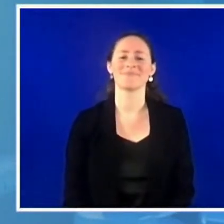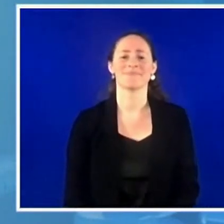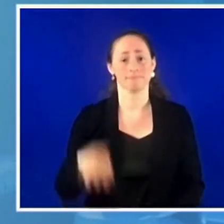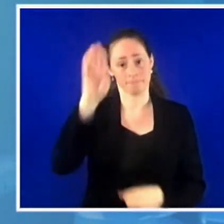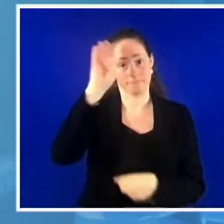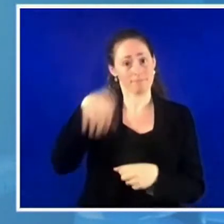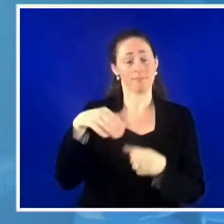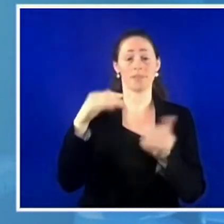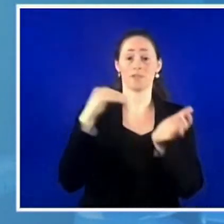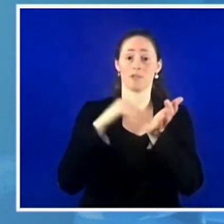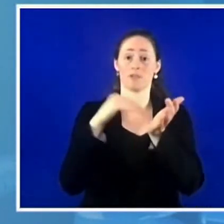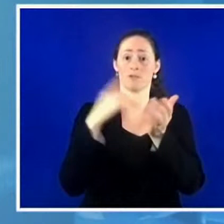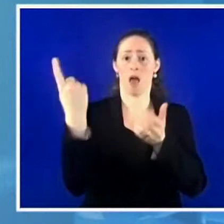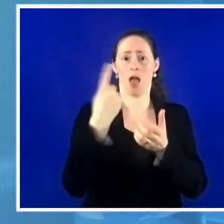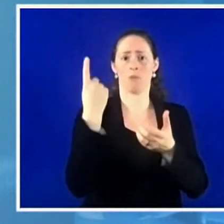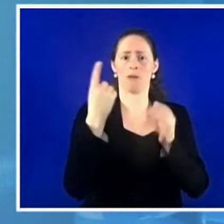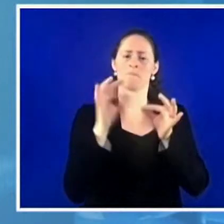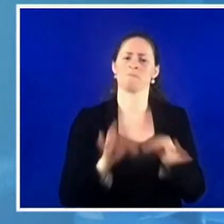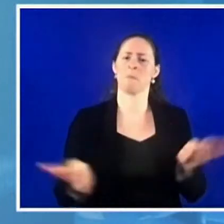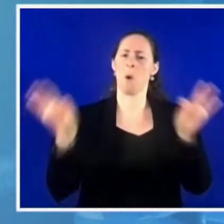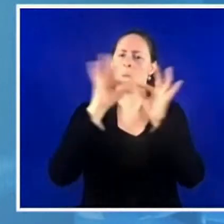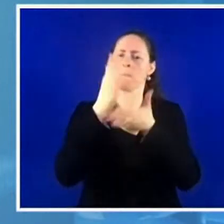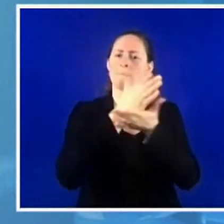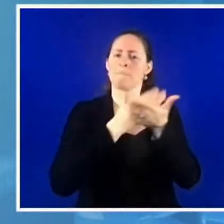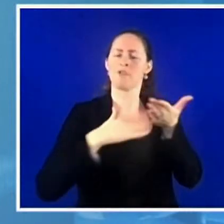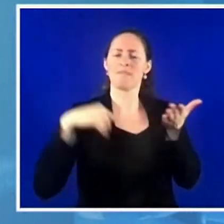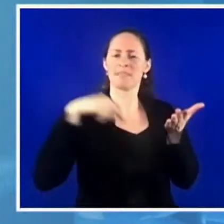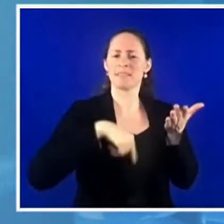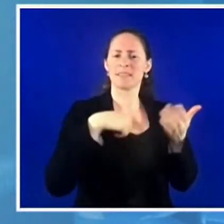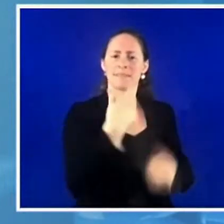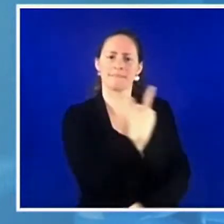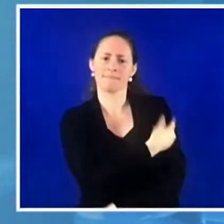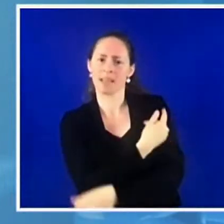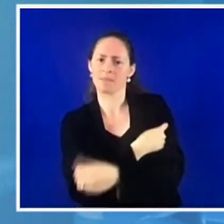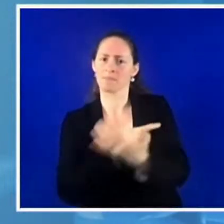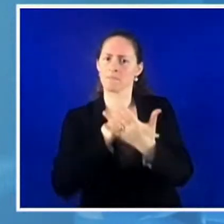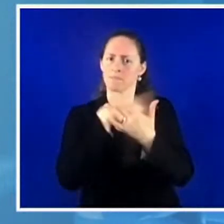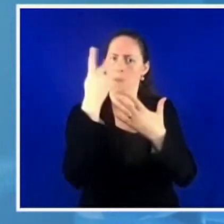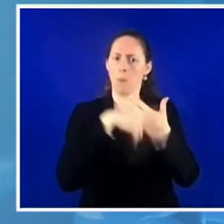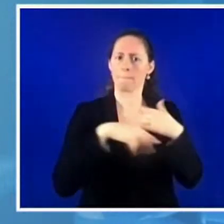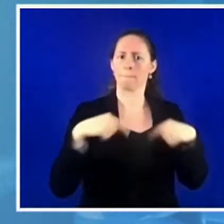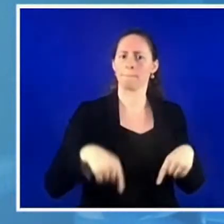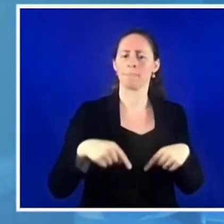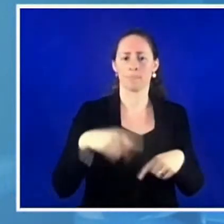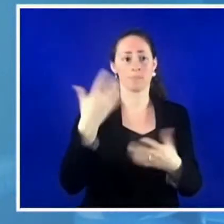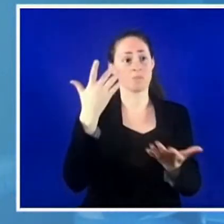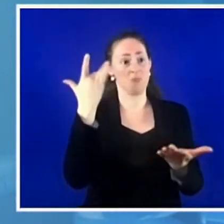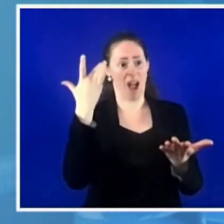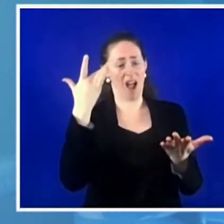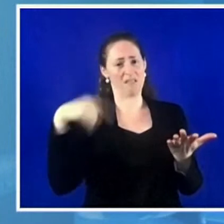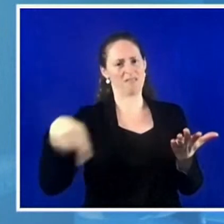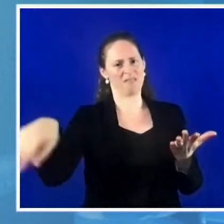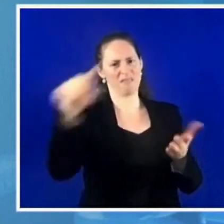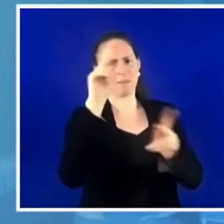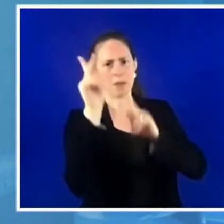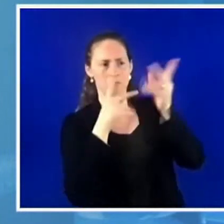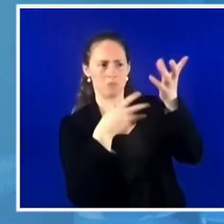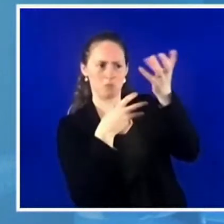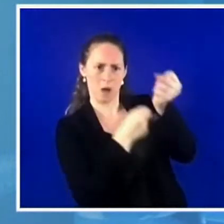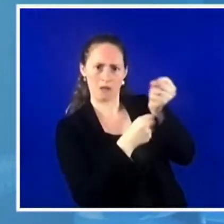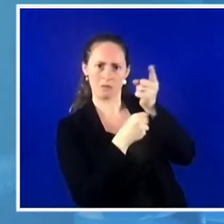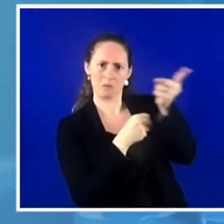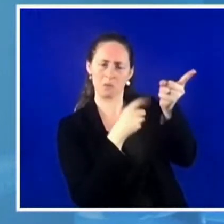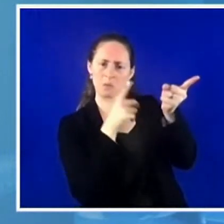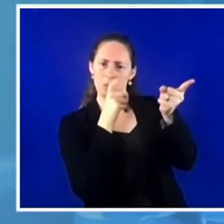rollout. You are the most trusted source of vaccine information for your patients and for your